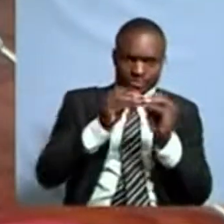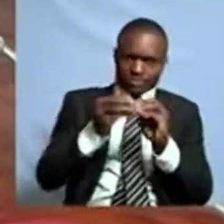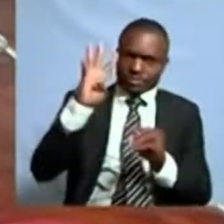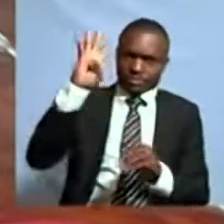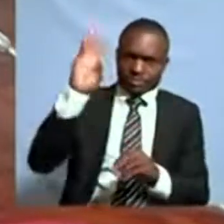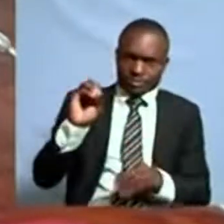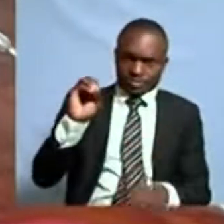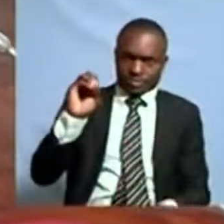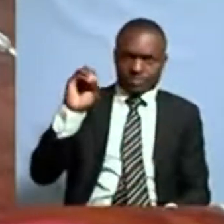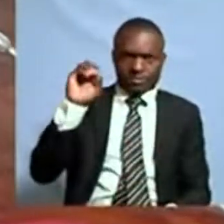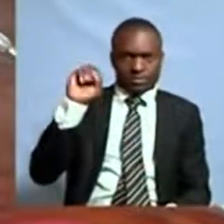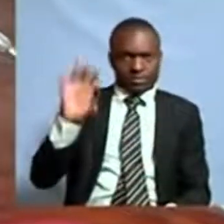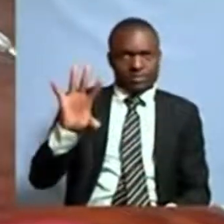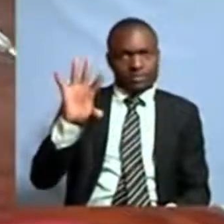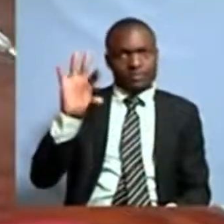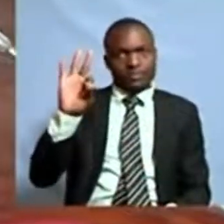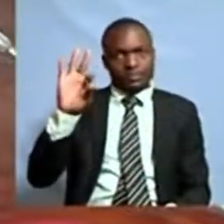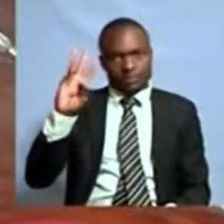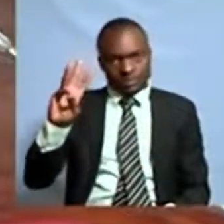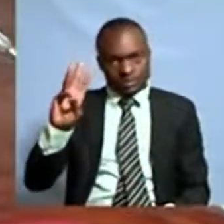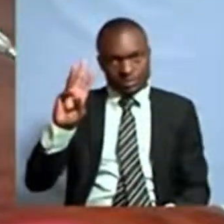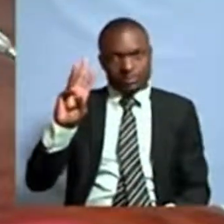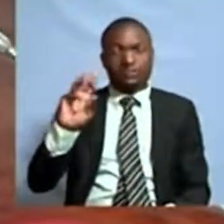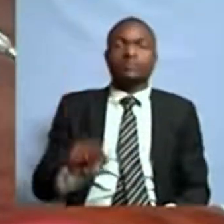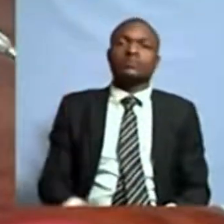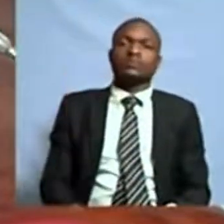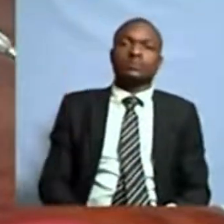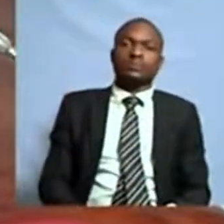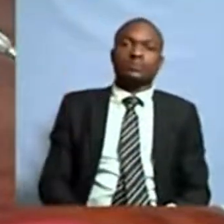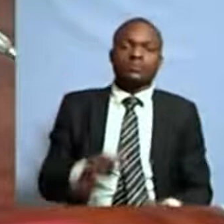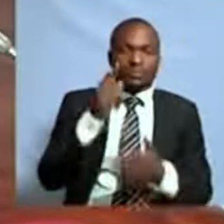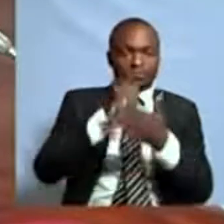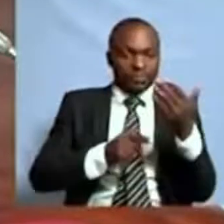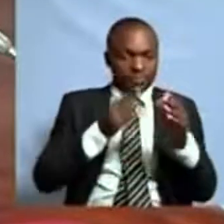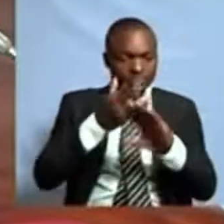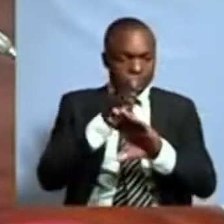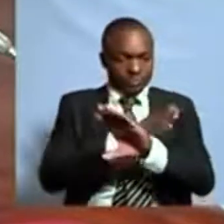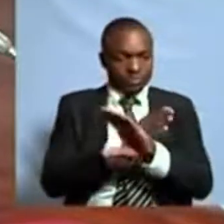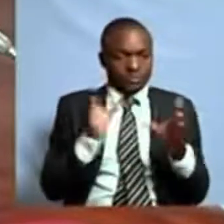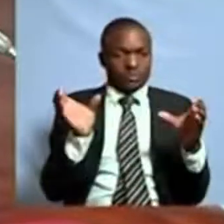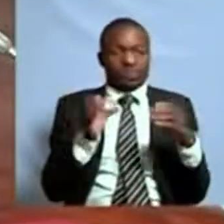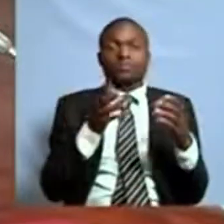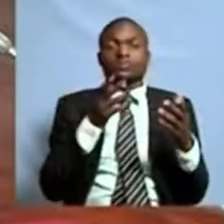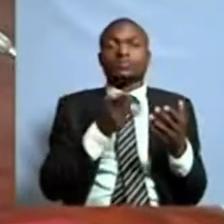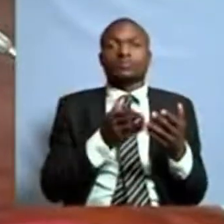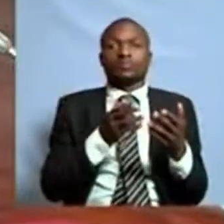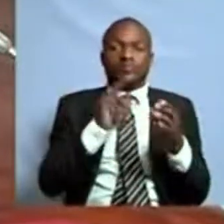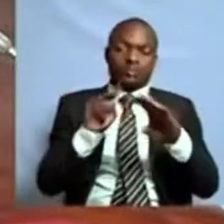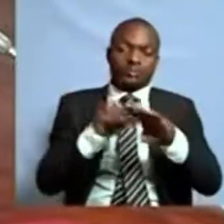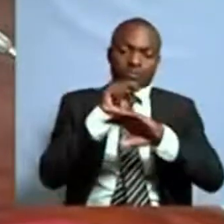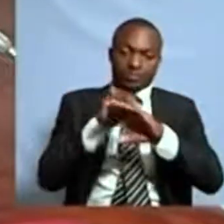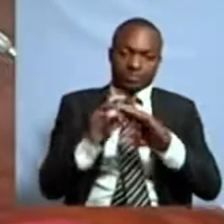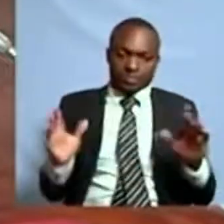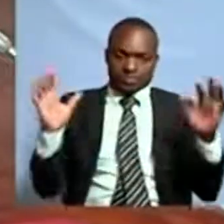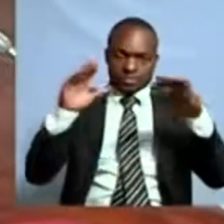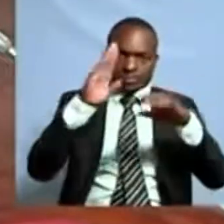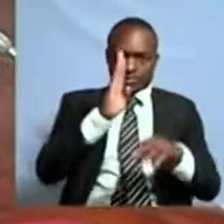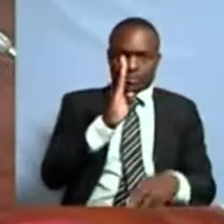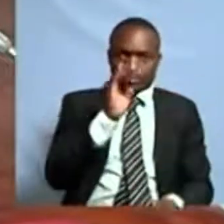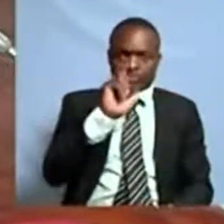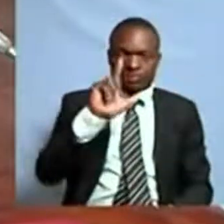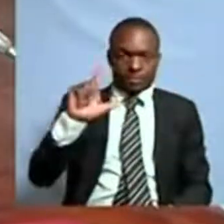of 1996, through what is before this committee, National Assembly Bill number